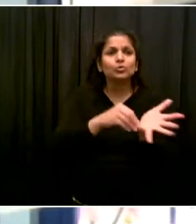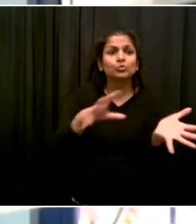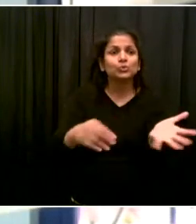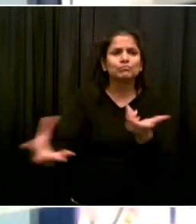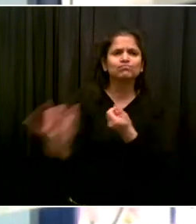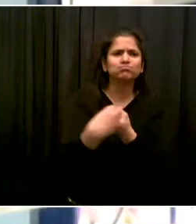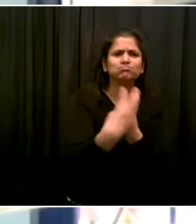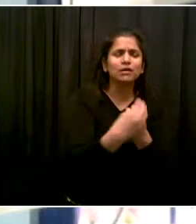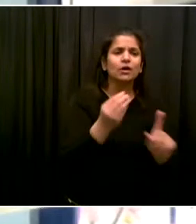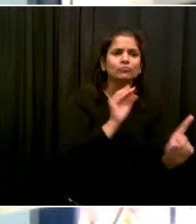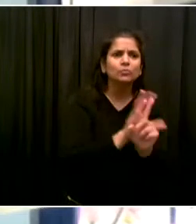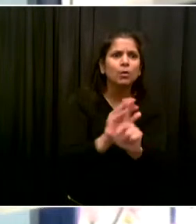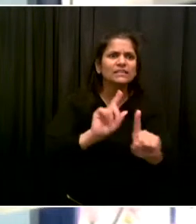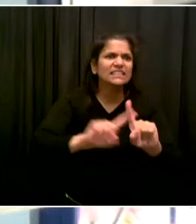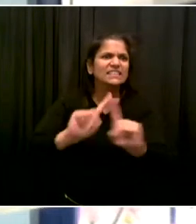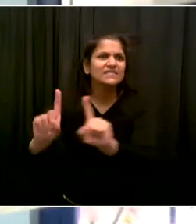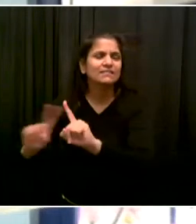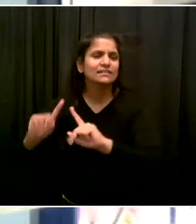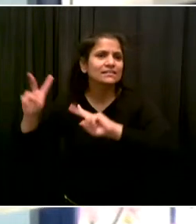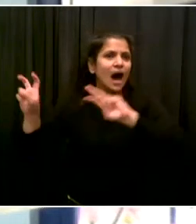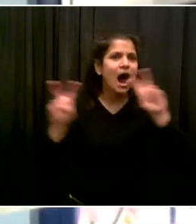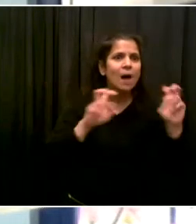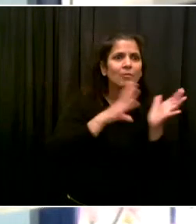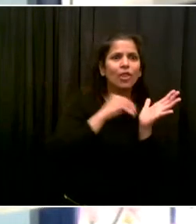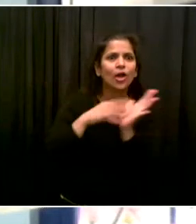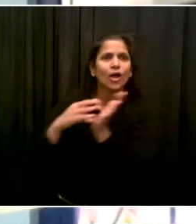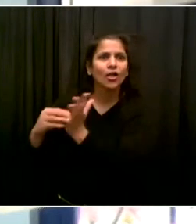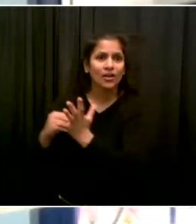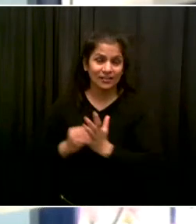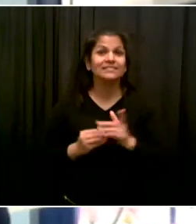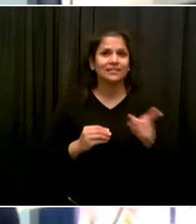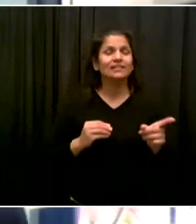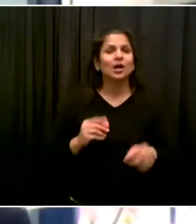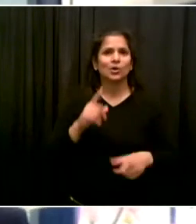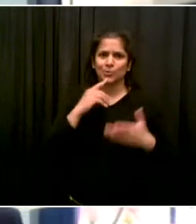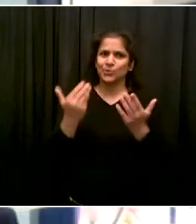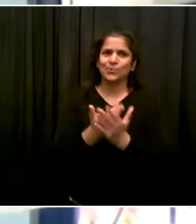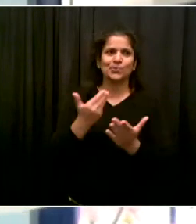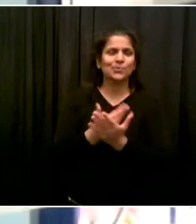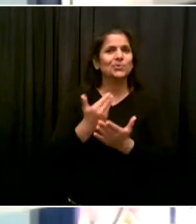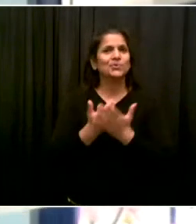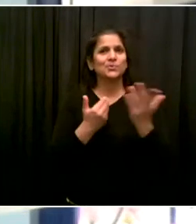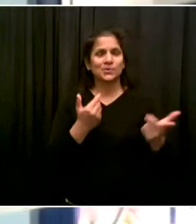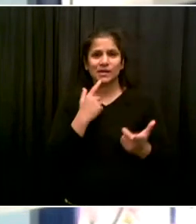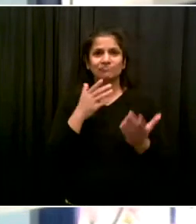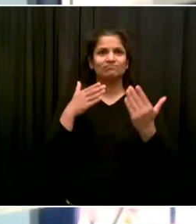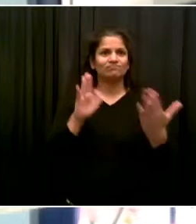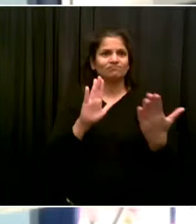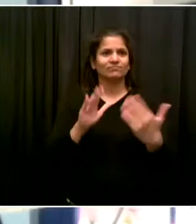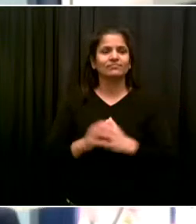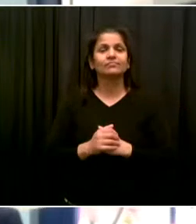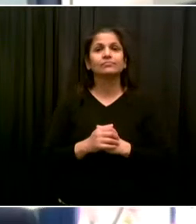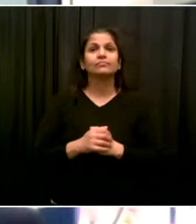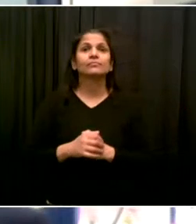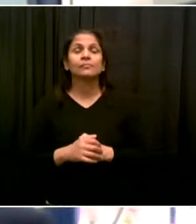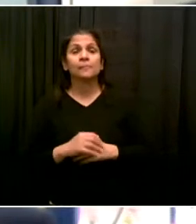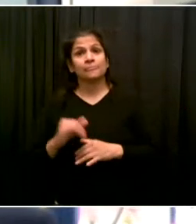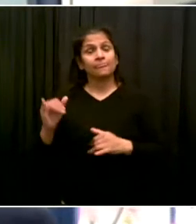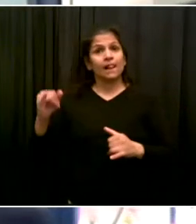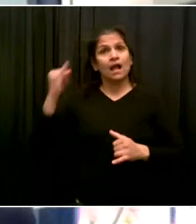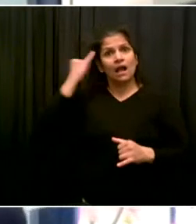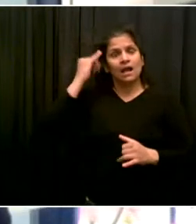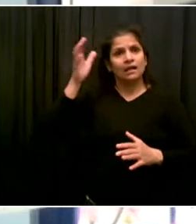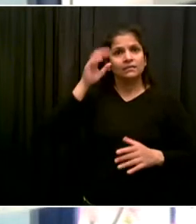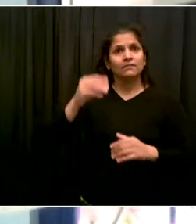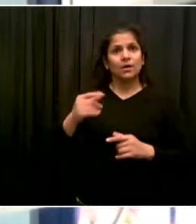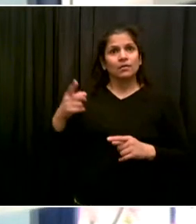from the student-centered and holistic approach. And using the community schools model will help strengthen relationships with community